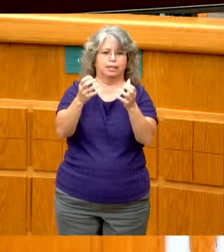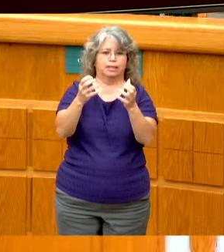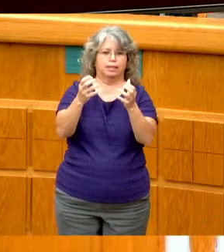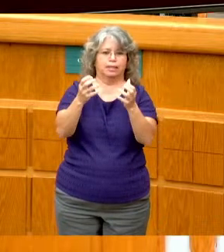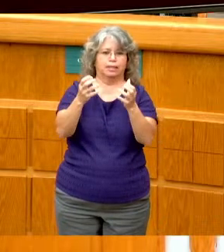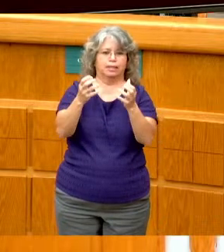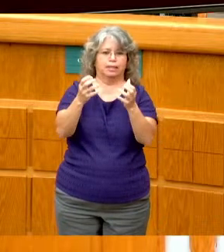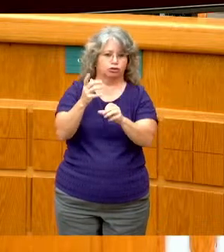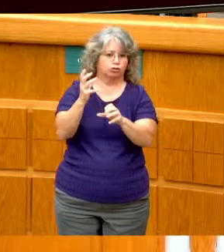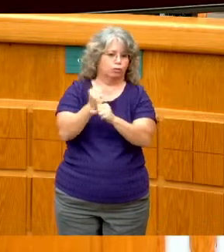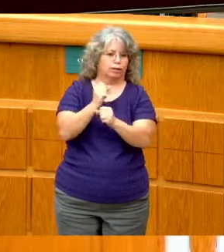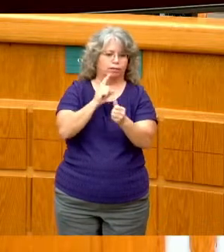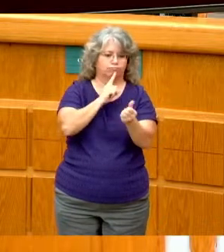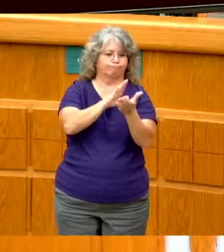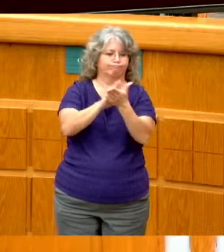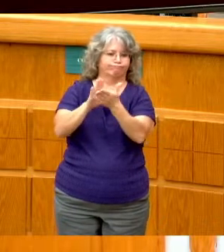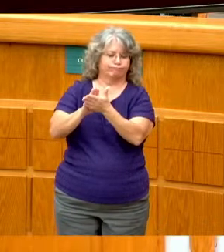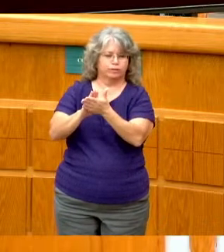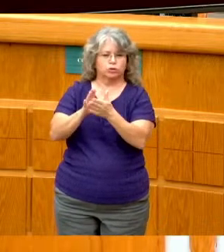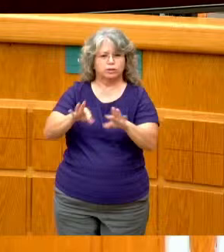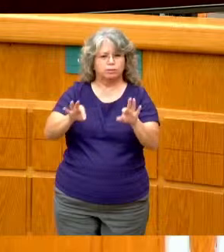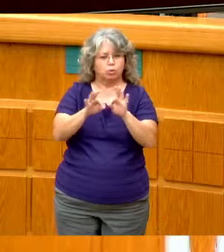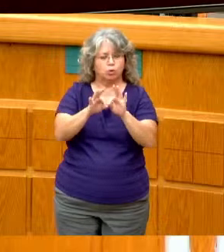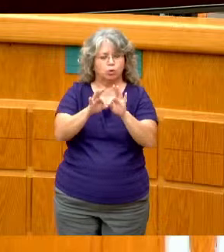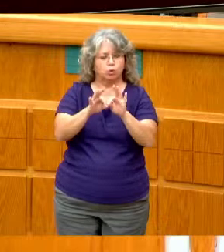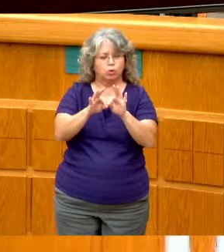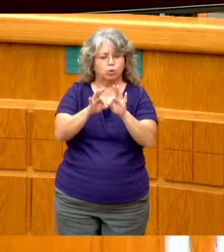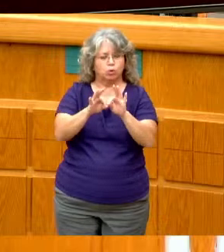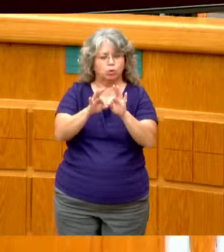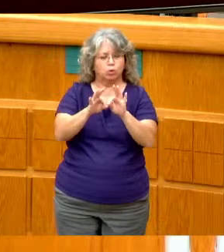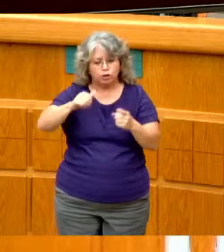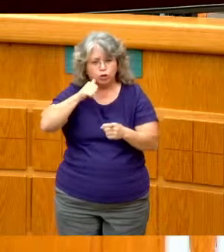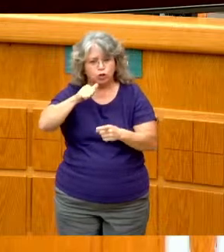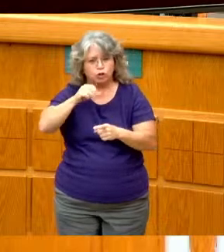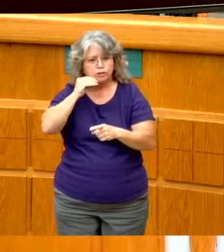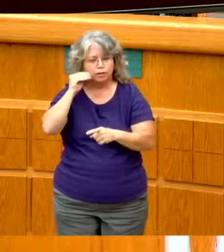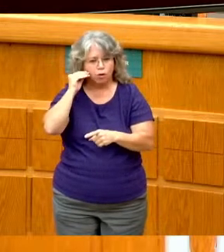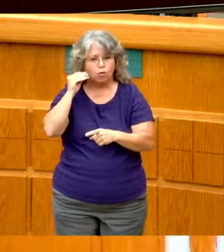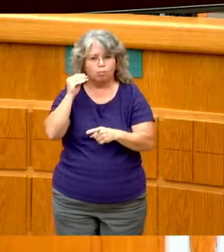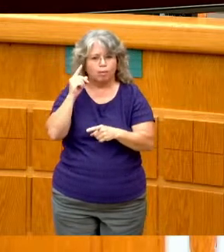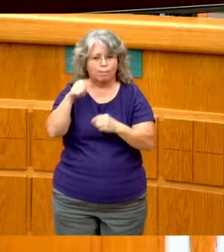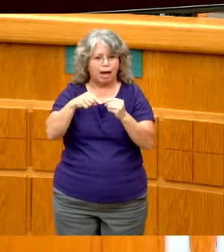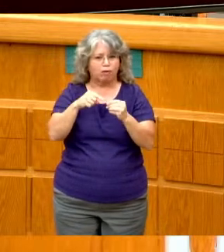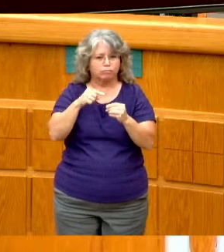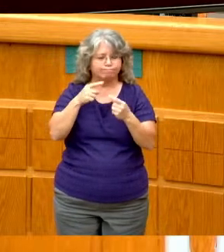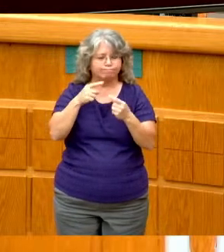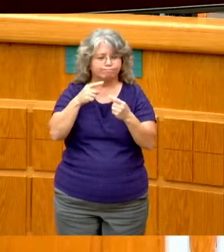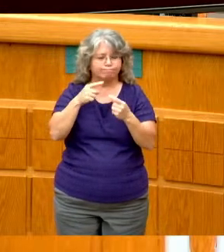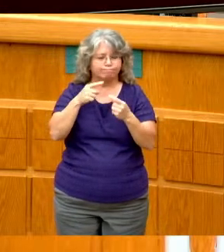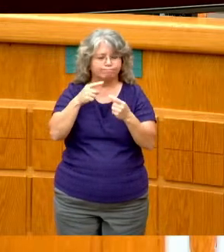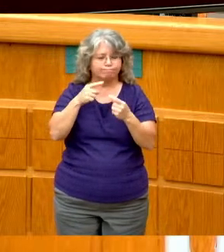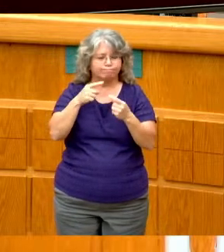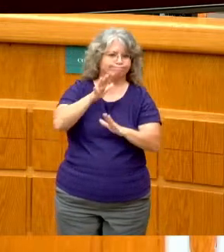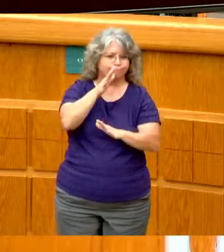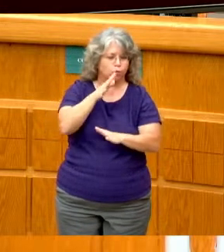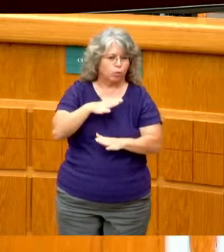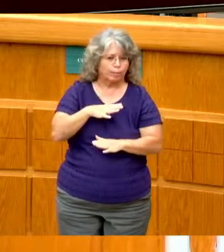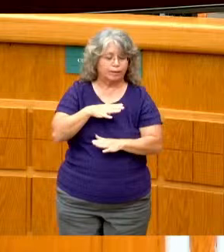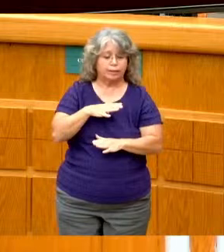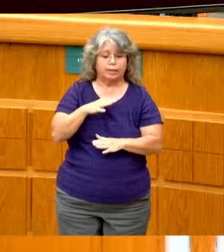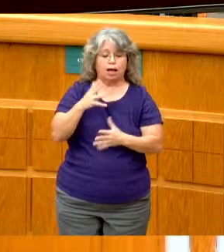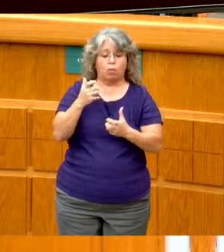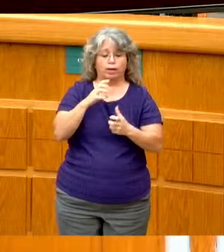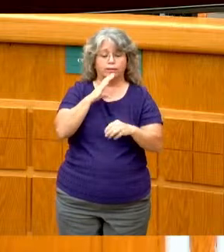at home about these outstanding women. And so I'd like to quote from Marie Curie today. Marie Curie was a great scientist. She won the